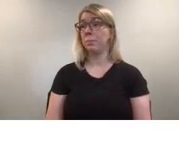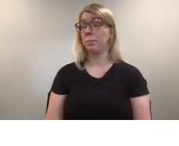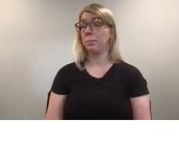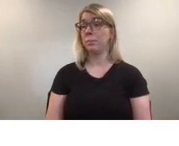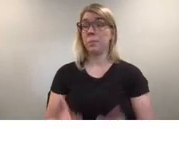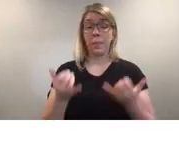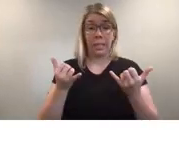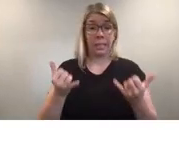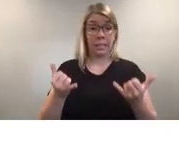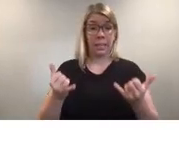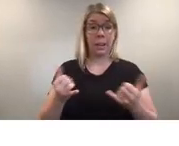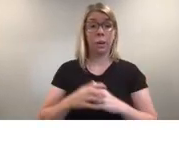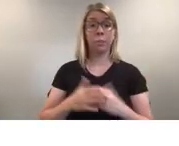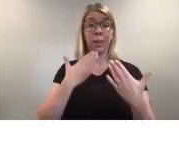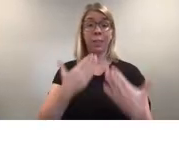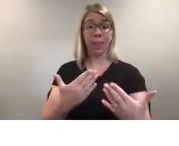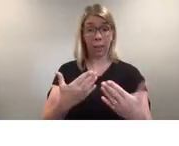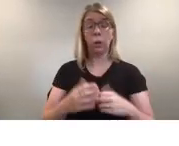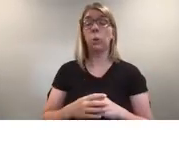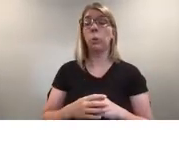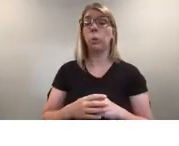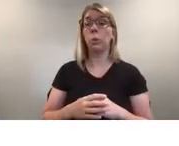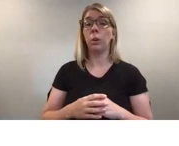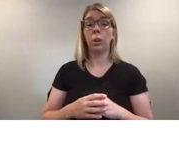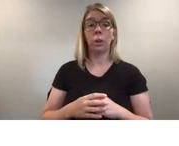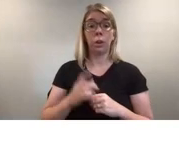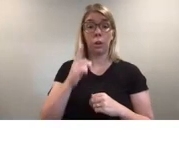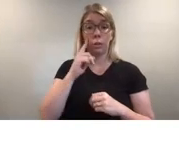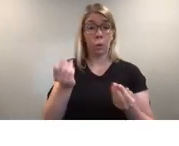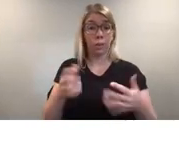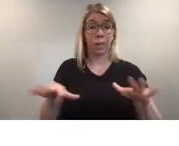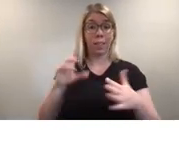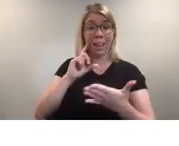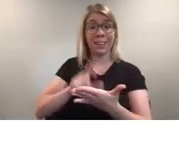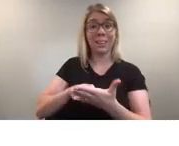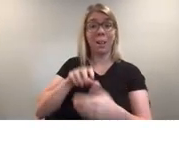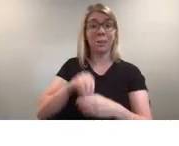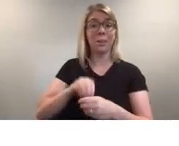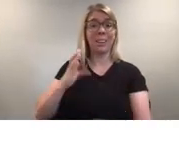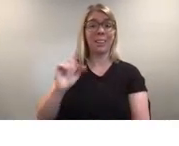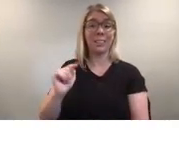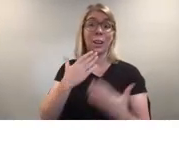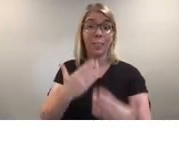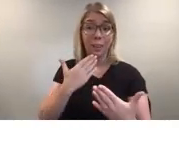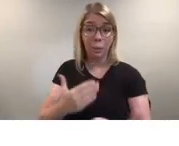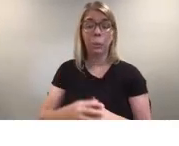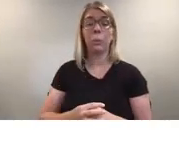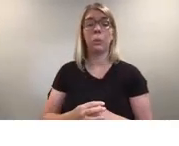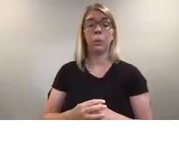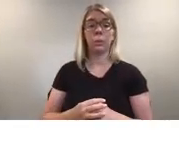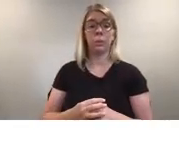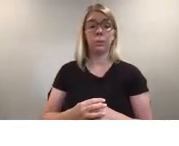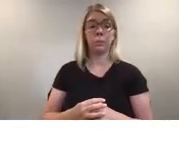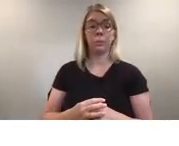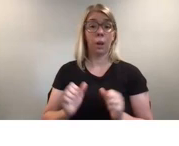Now, briefly, thanks for those land acknowledgments in the chat. I'd like to give you a little bit